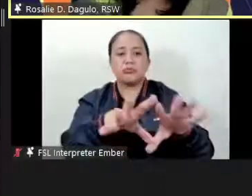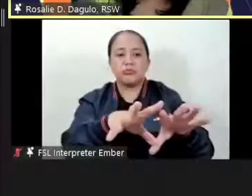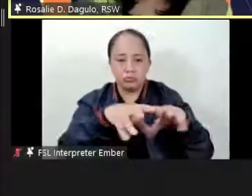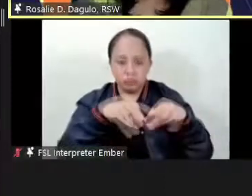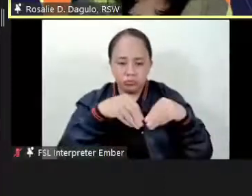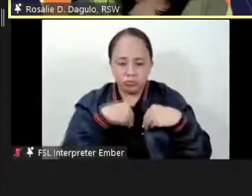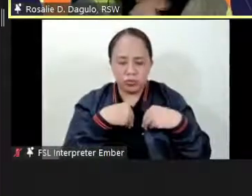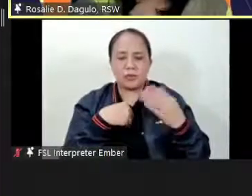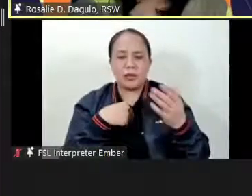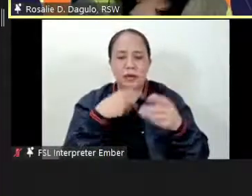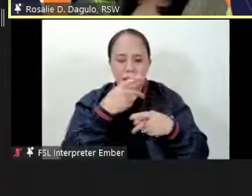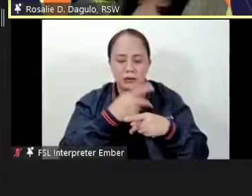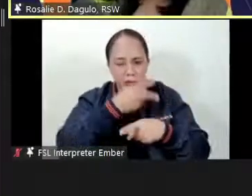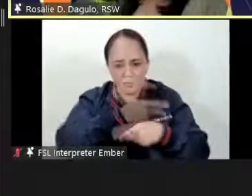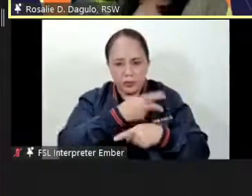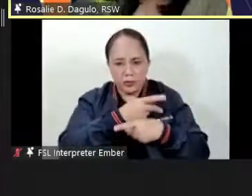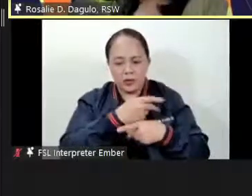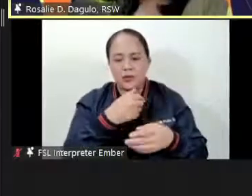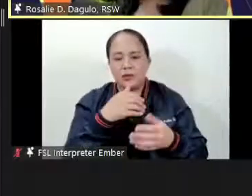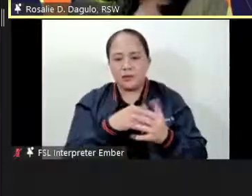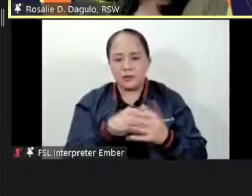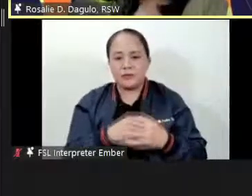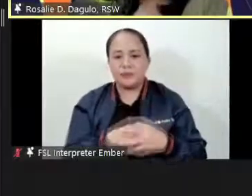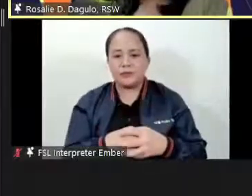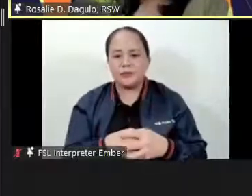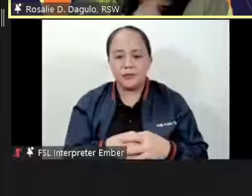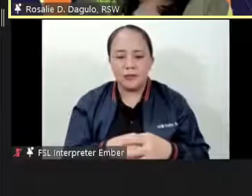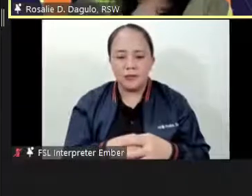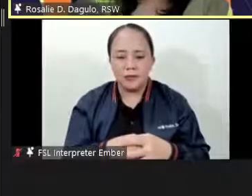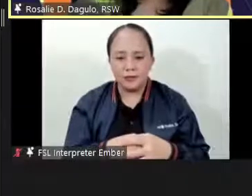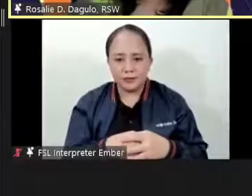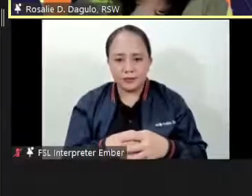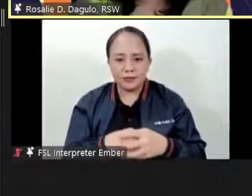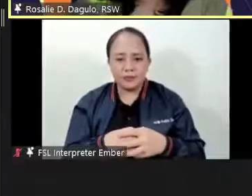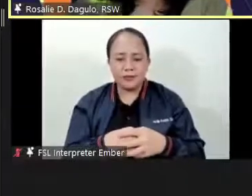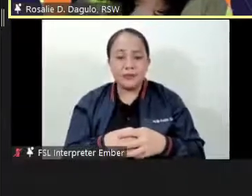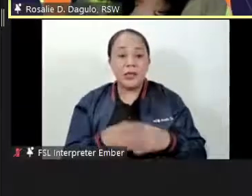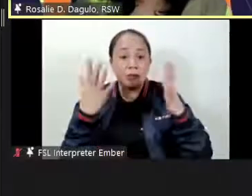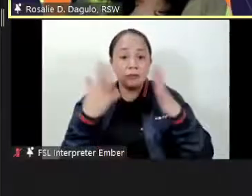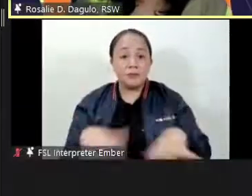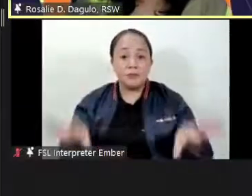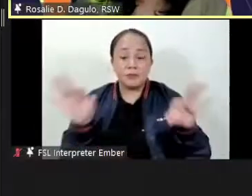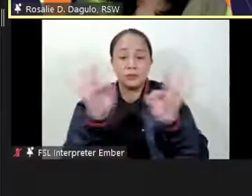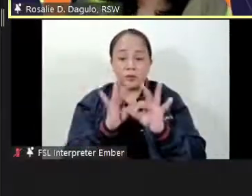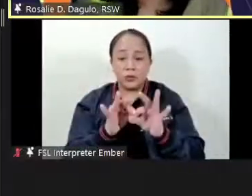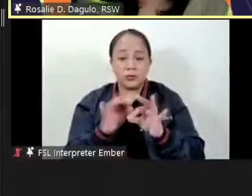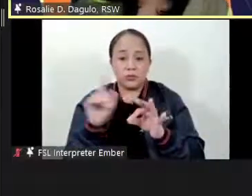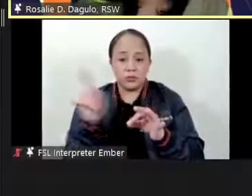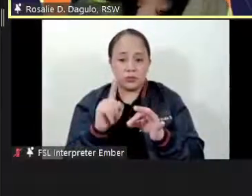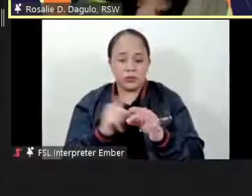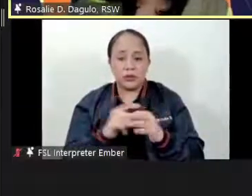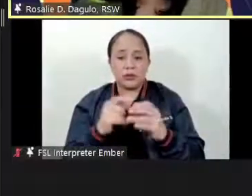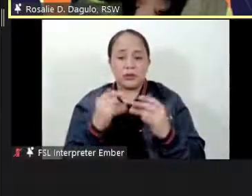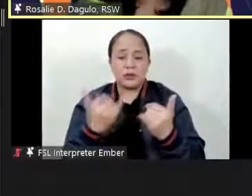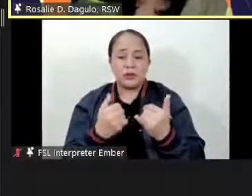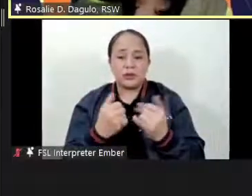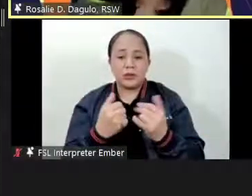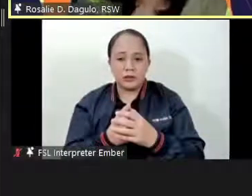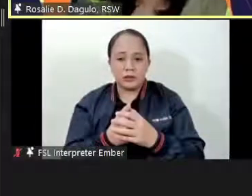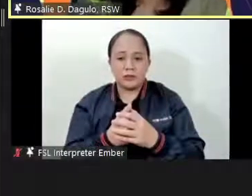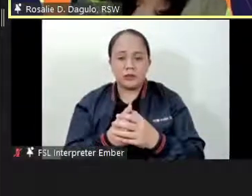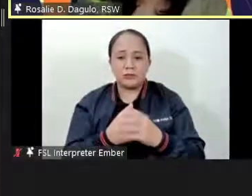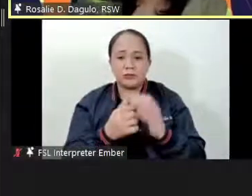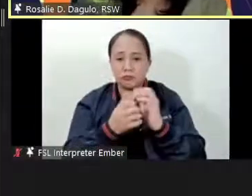back to their care and custody. So it is important that a parenting capability assessment